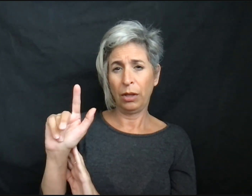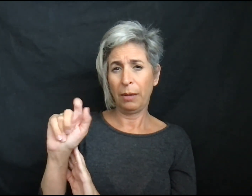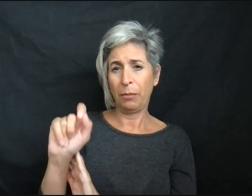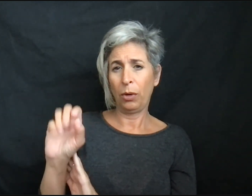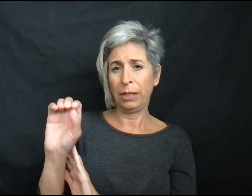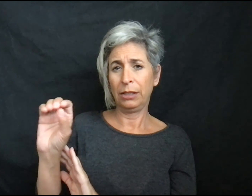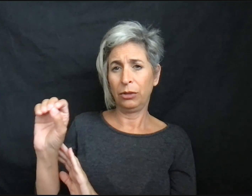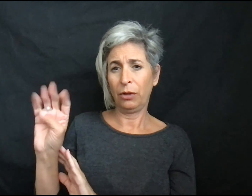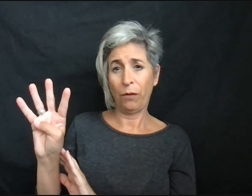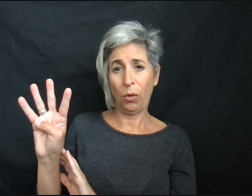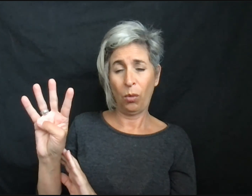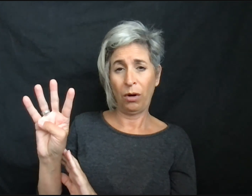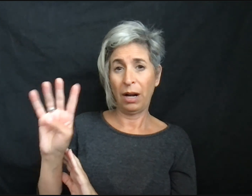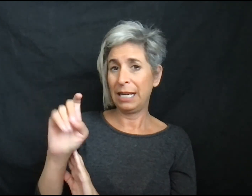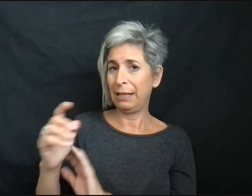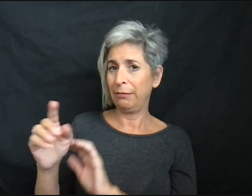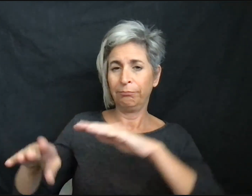23.004.